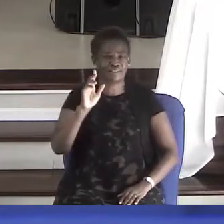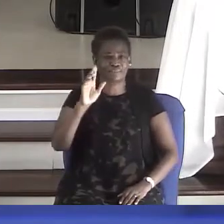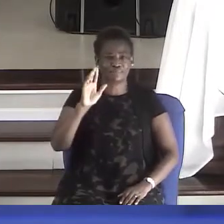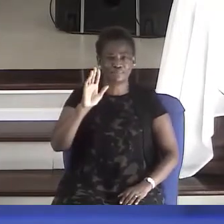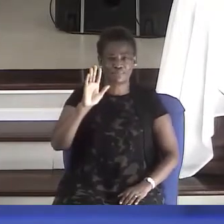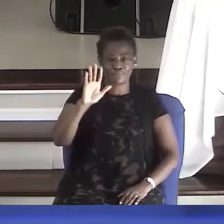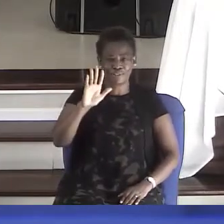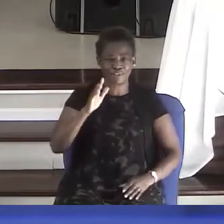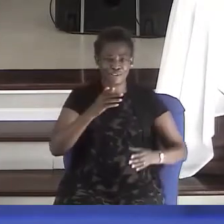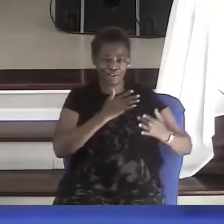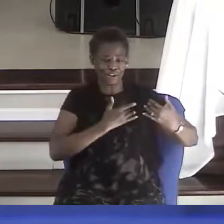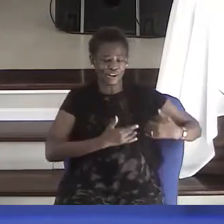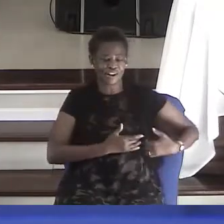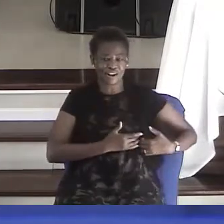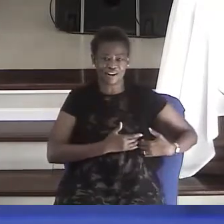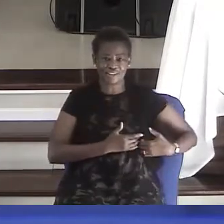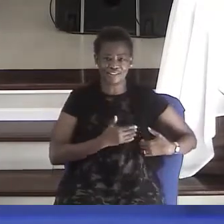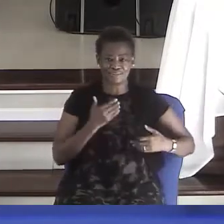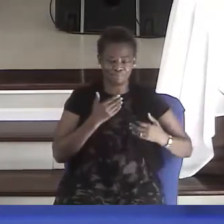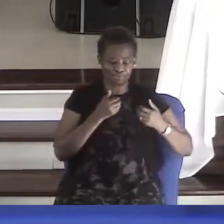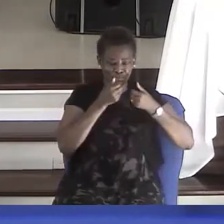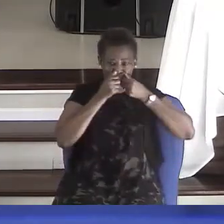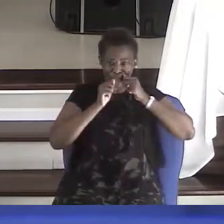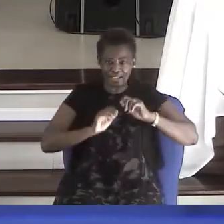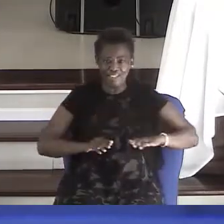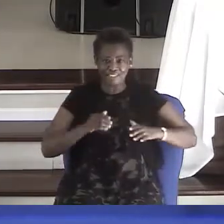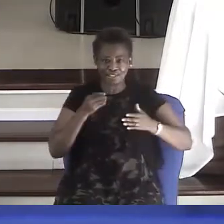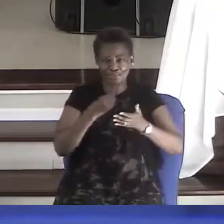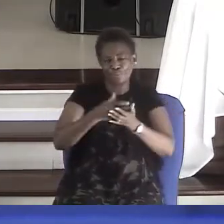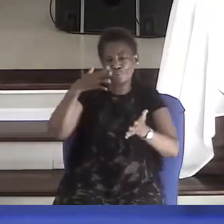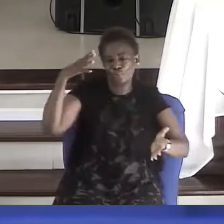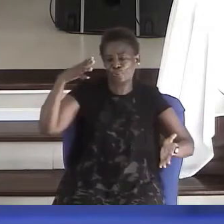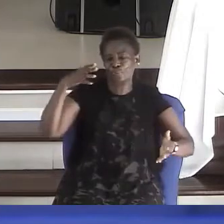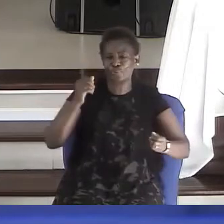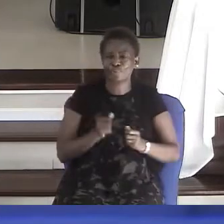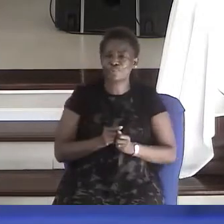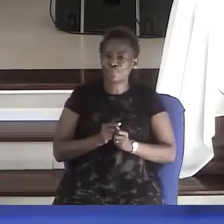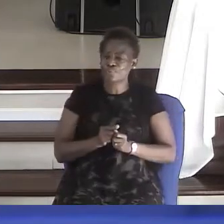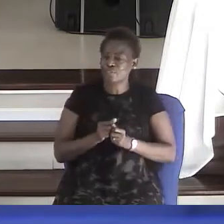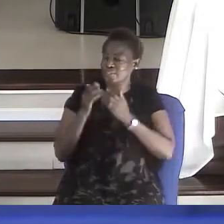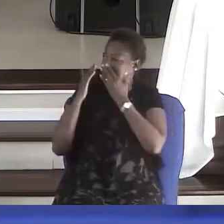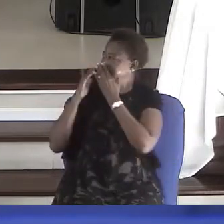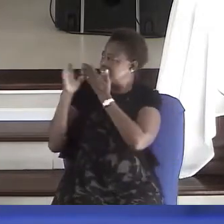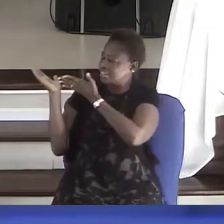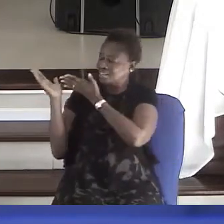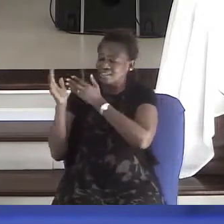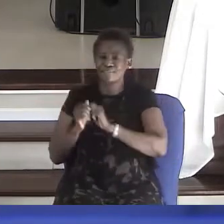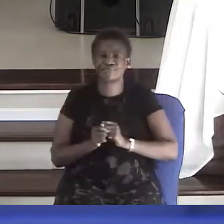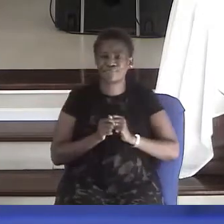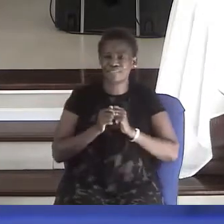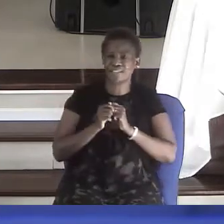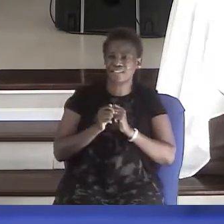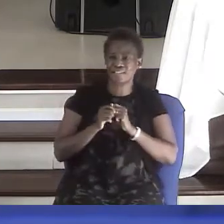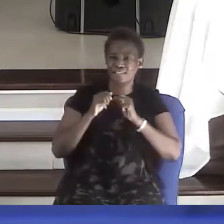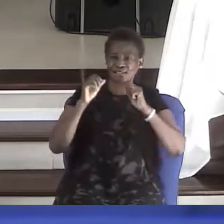I want to thank God for the excellent team we had in praise and worship, for